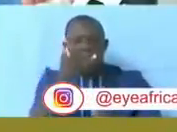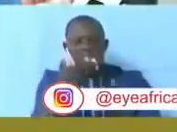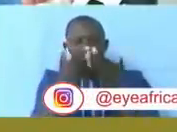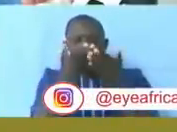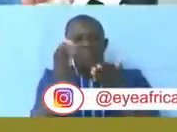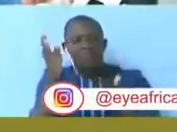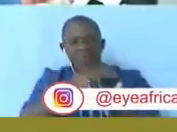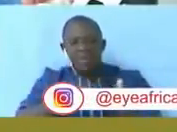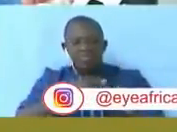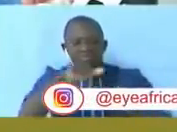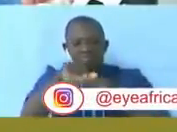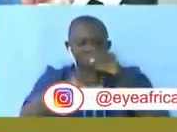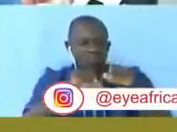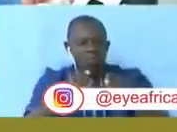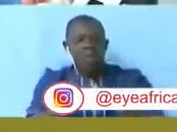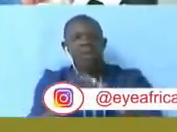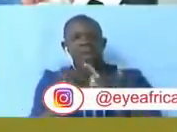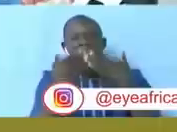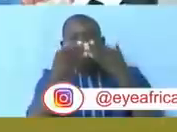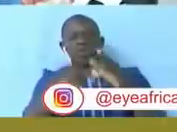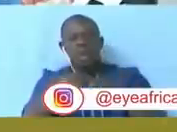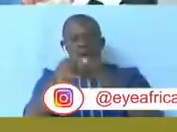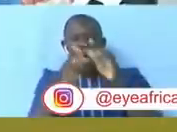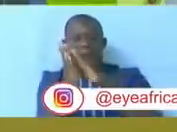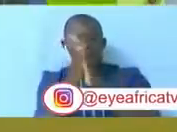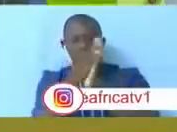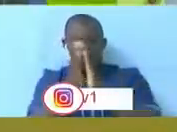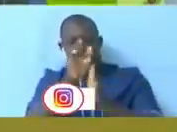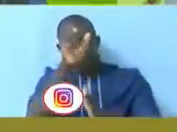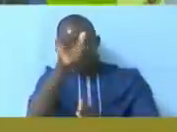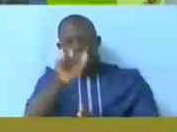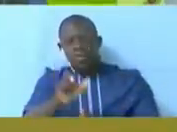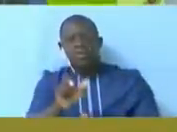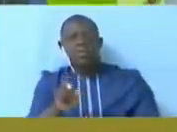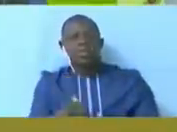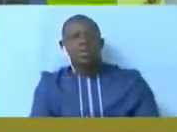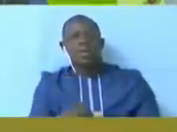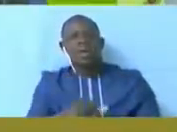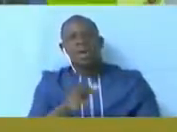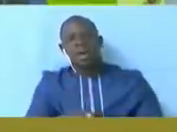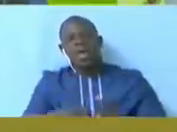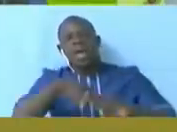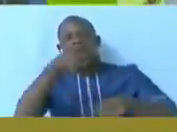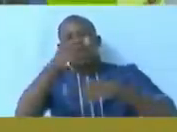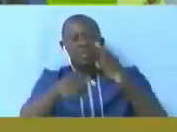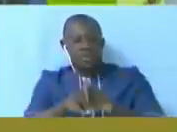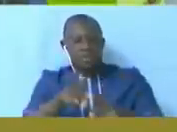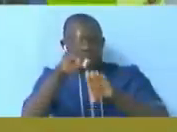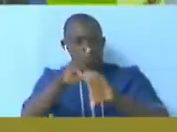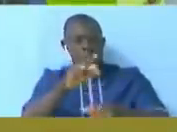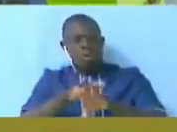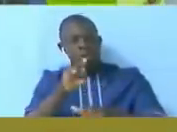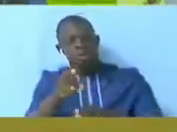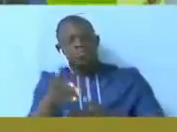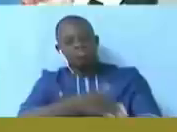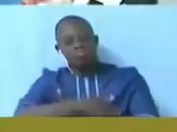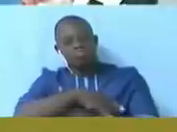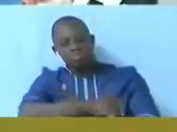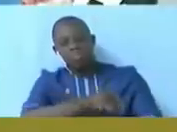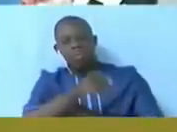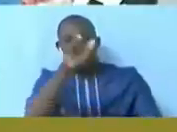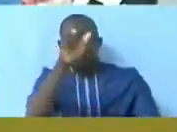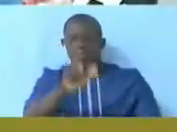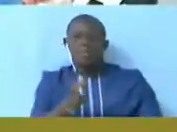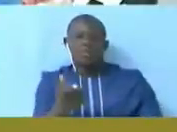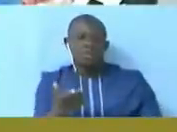say dan ro di say dan ro me alon ko be kala say dan ro di me alon ko ta kala say dan tilindi ngode. Understand of that he was convicted. And dali lo kan dami nata na sorong. And that